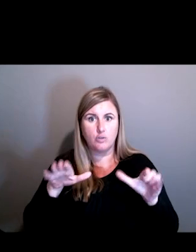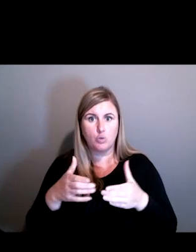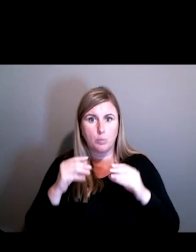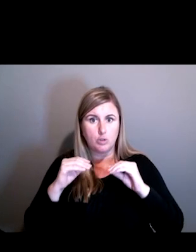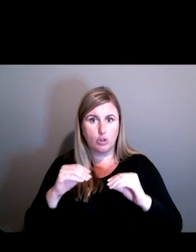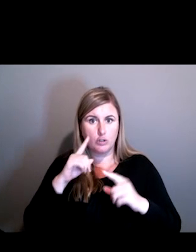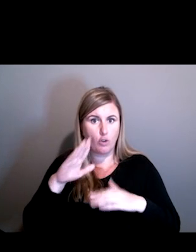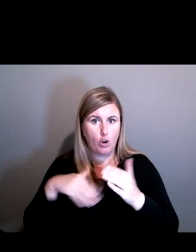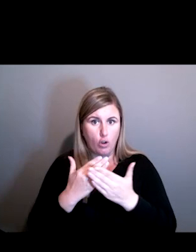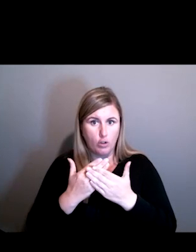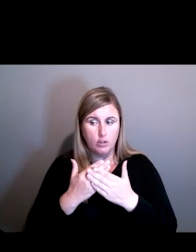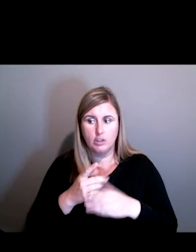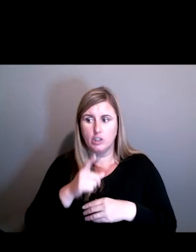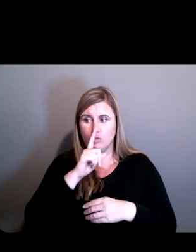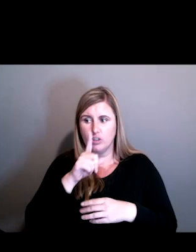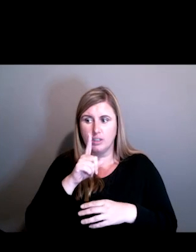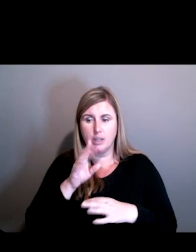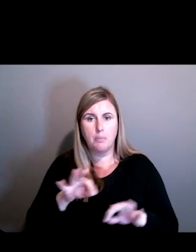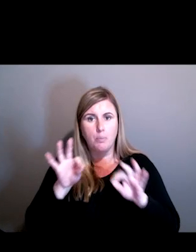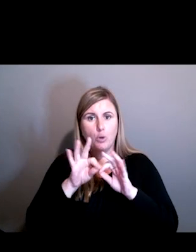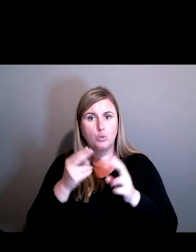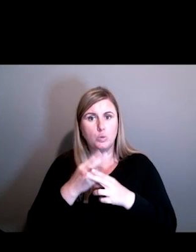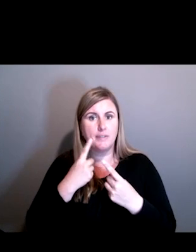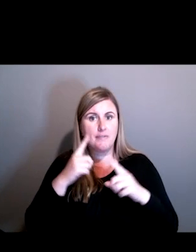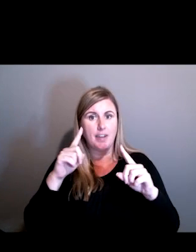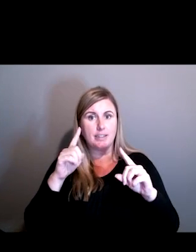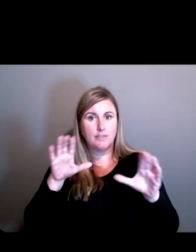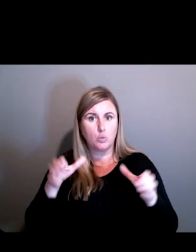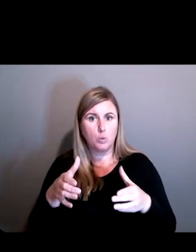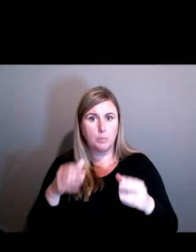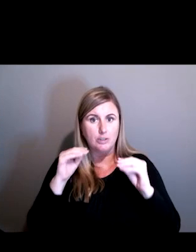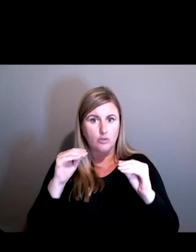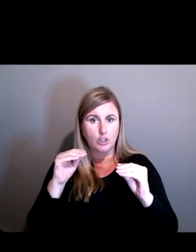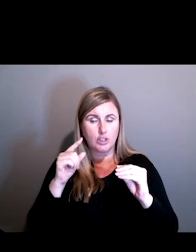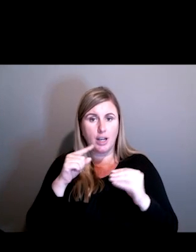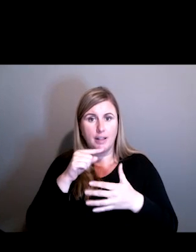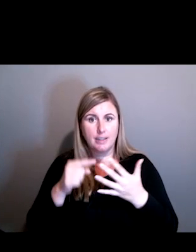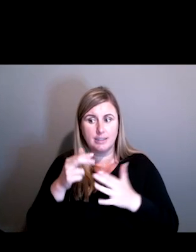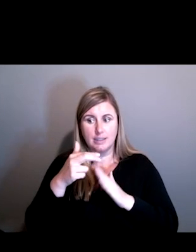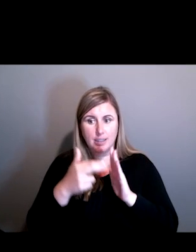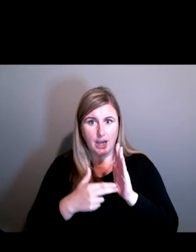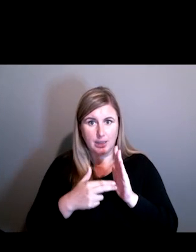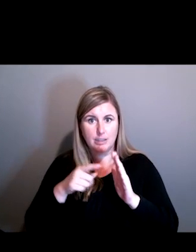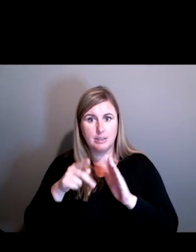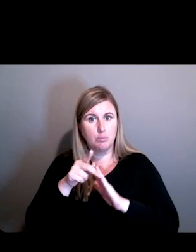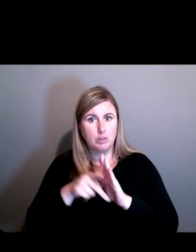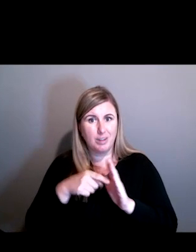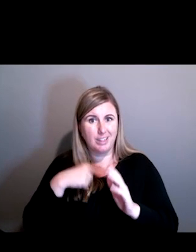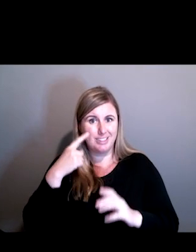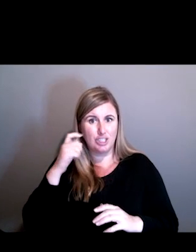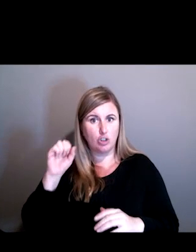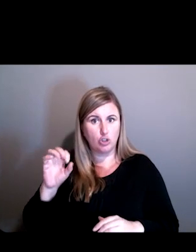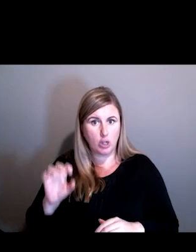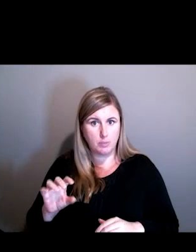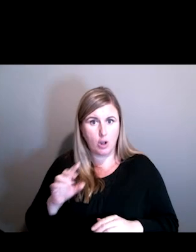use effective group instruction for all. And it's really important to use effective group instruction, and these guidelines,